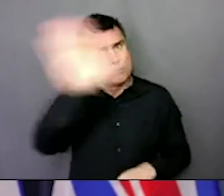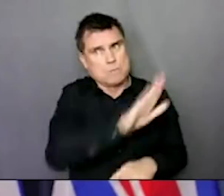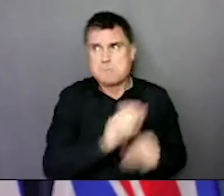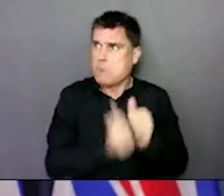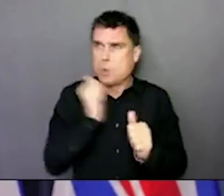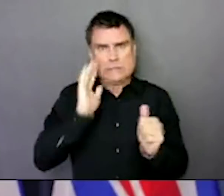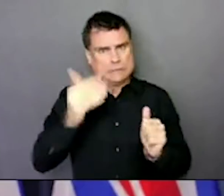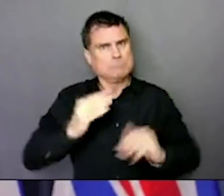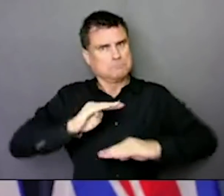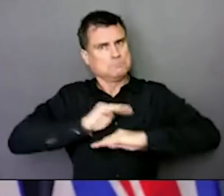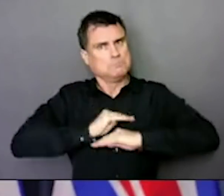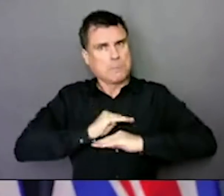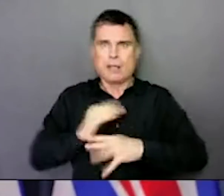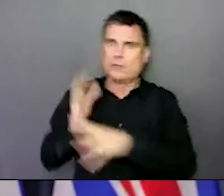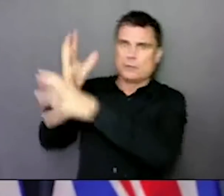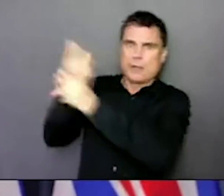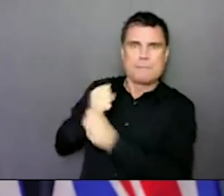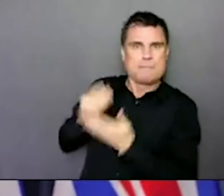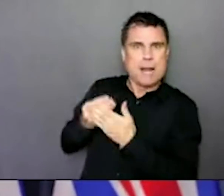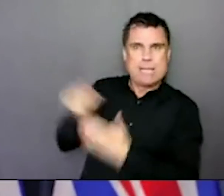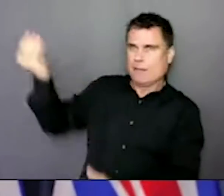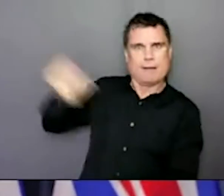Rob Shaw, Check News.